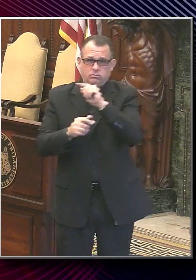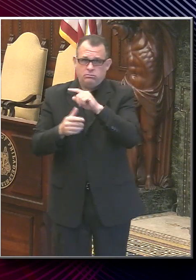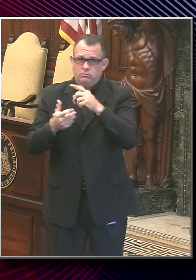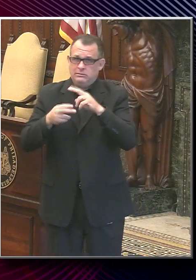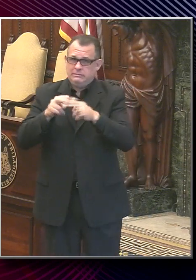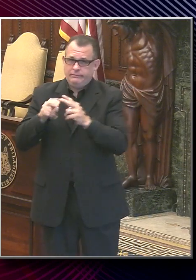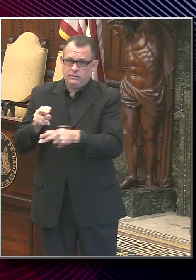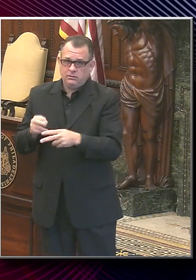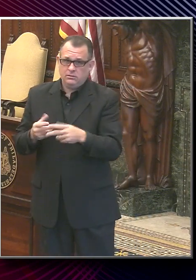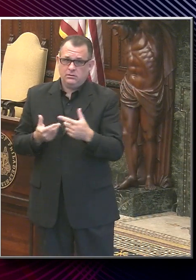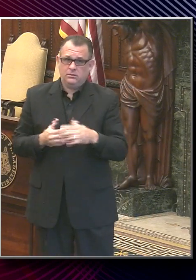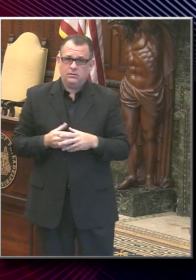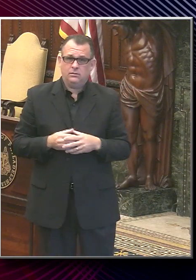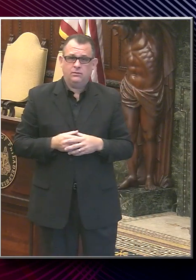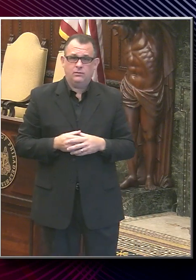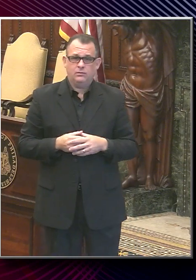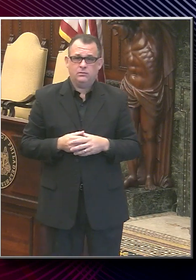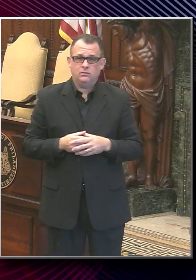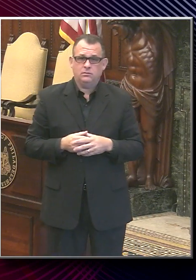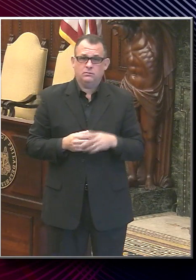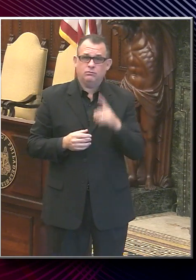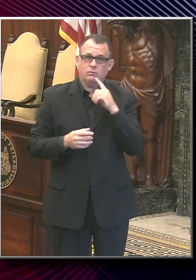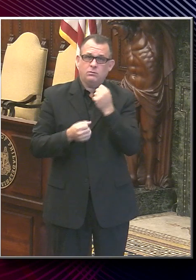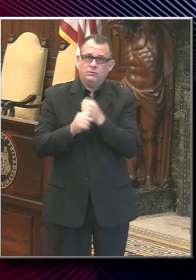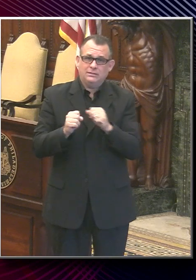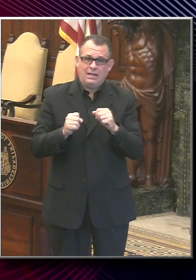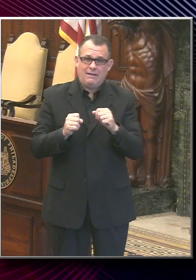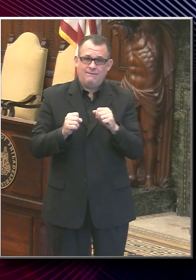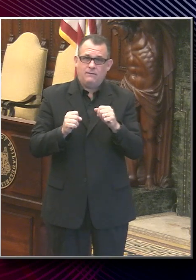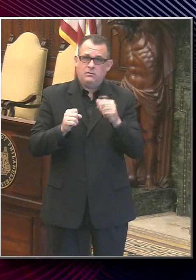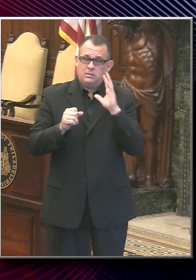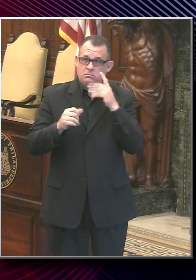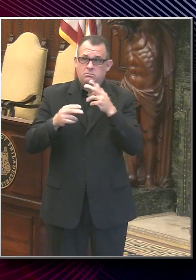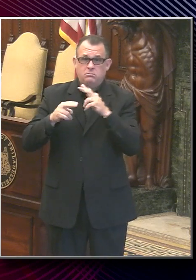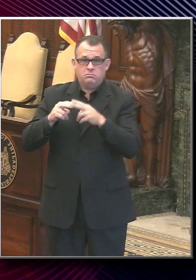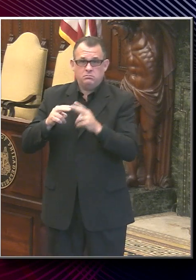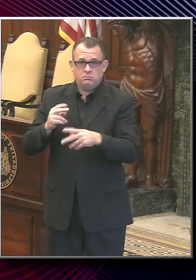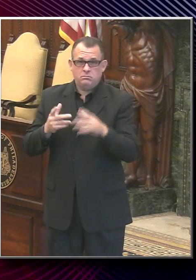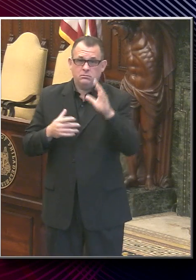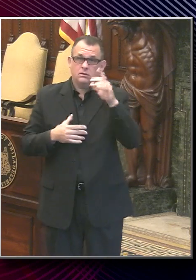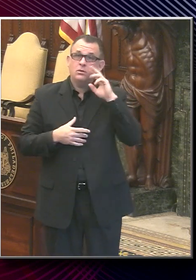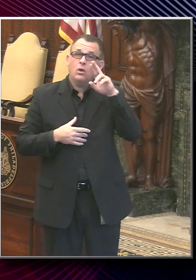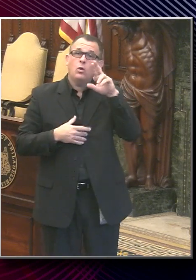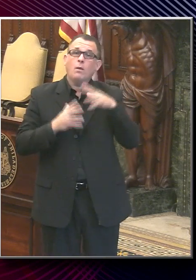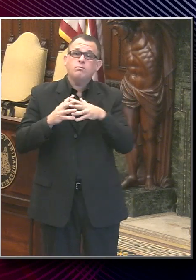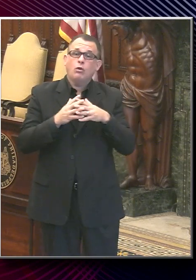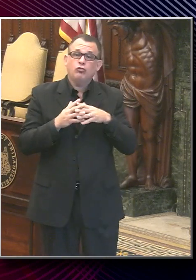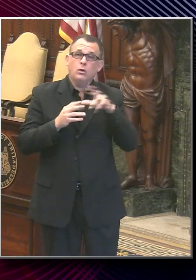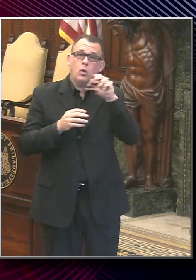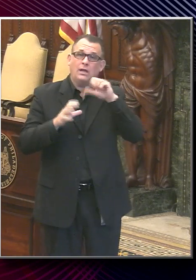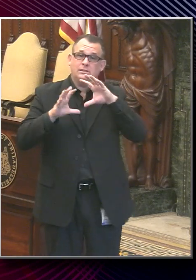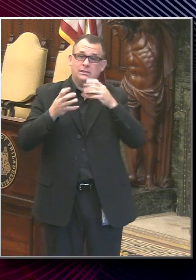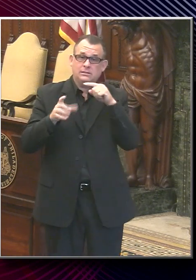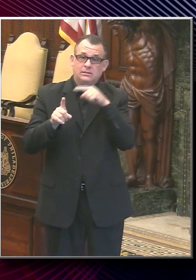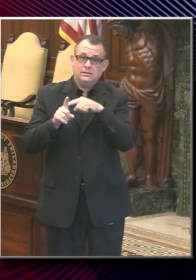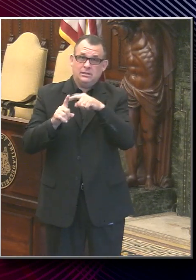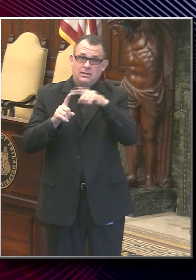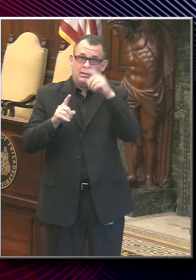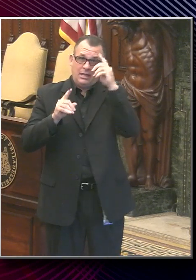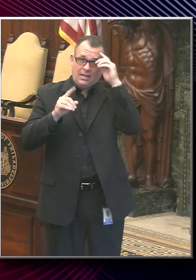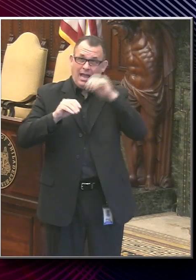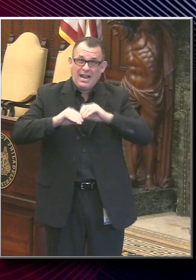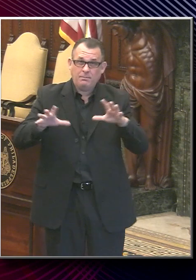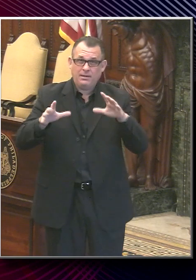it's too early to say if this is a trend, but that's certainly a good sign. And in the U.S. as a whole, the epidemic appears to be declining now. Daily cases